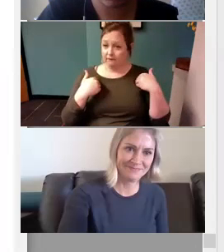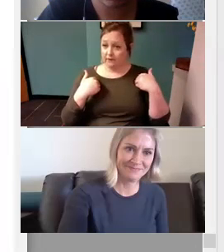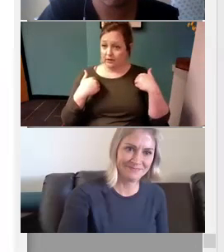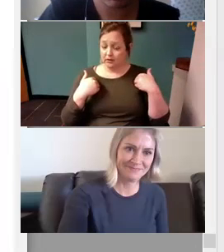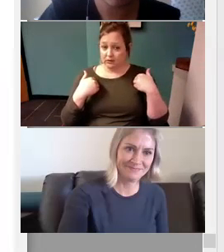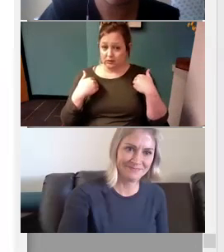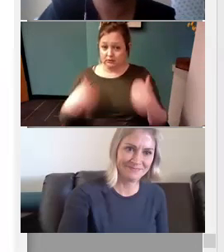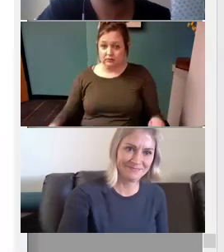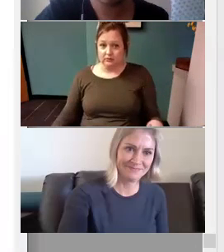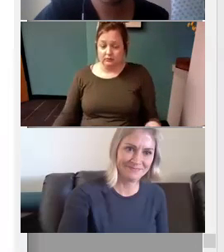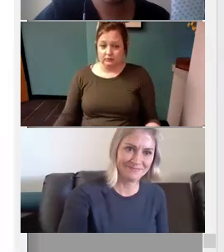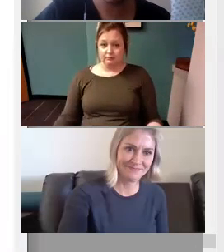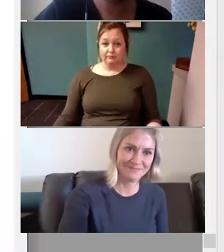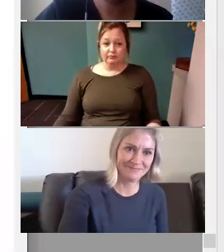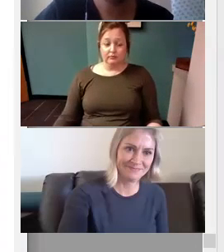Okay, give me a second.